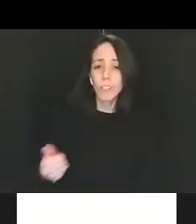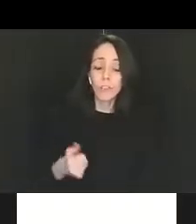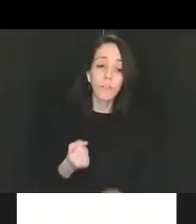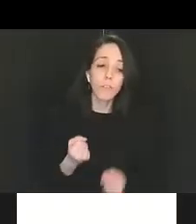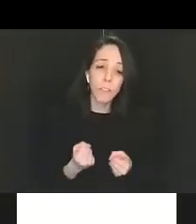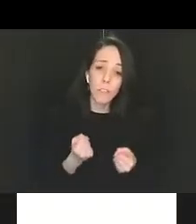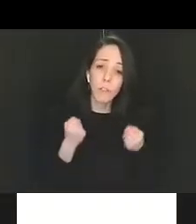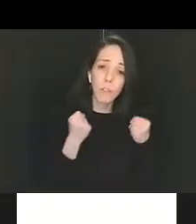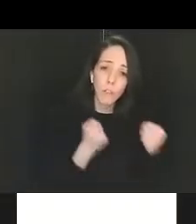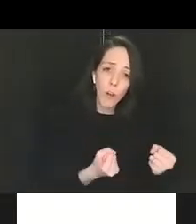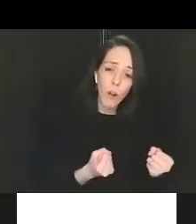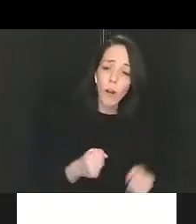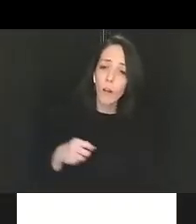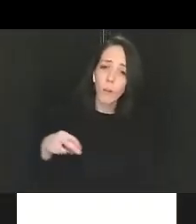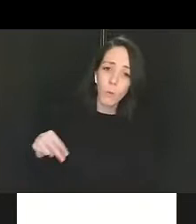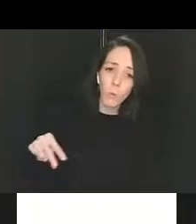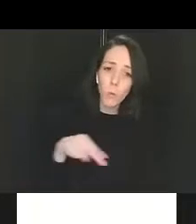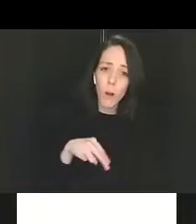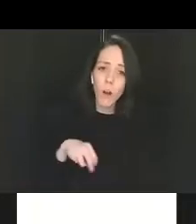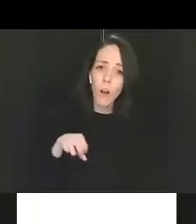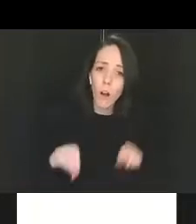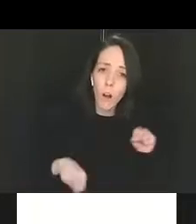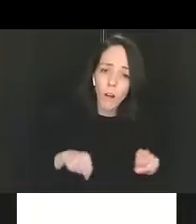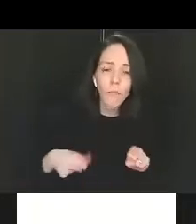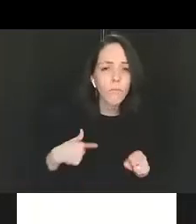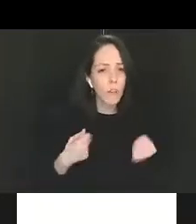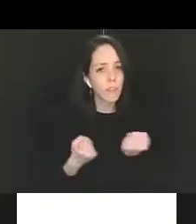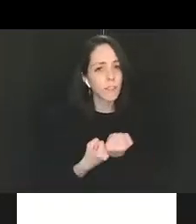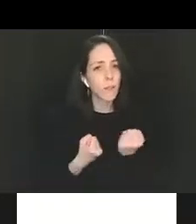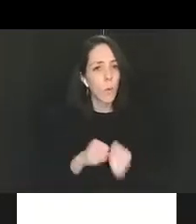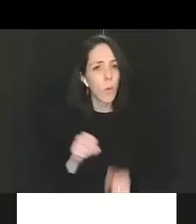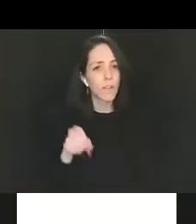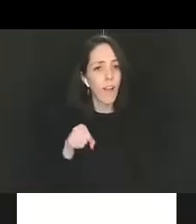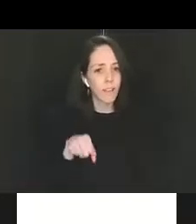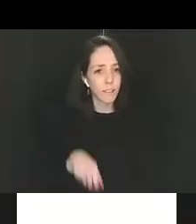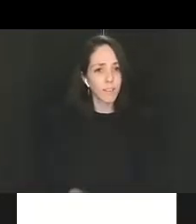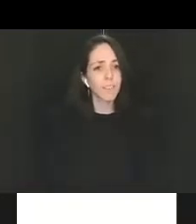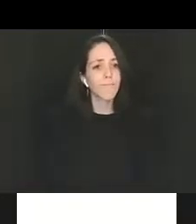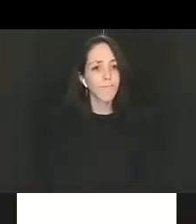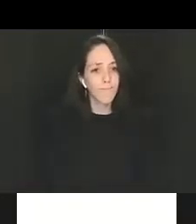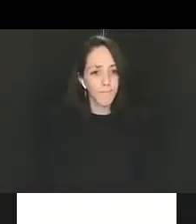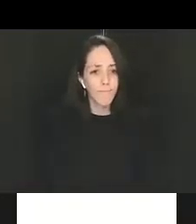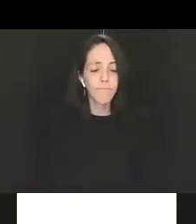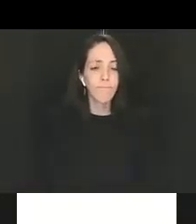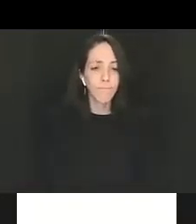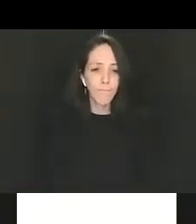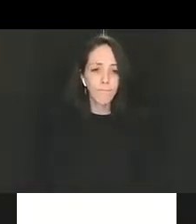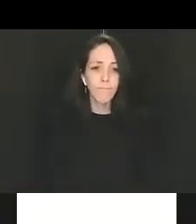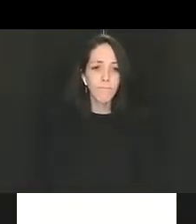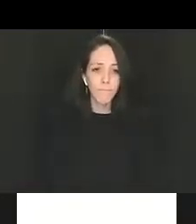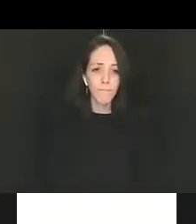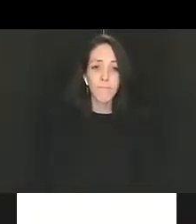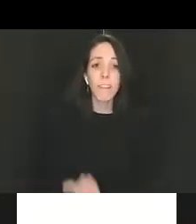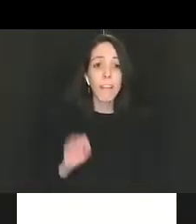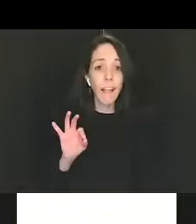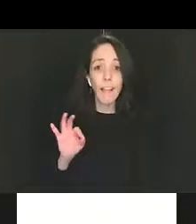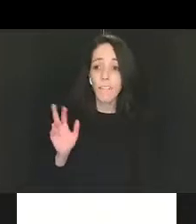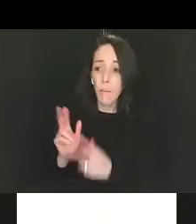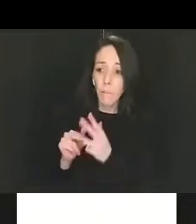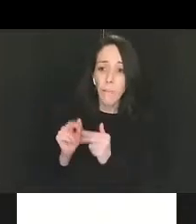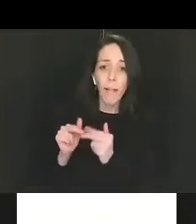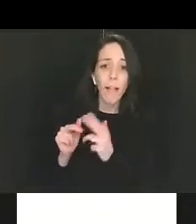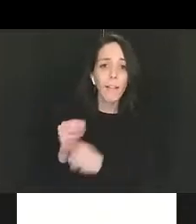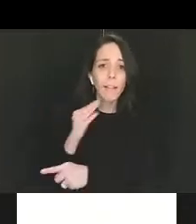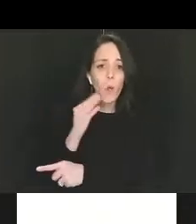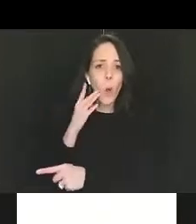having that lens. But if you're going to build and it's going to take 30 minutes to get to the nearest grocery store, it's